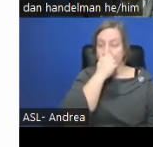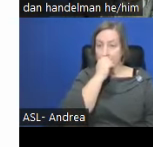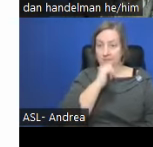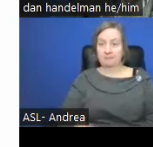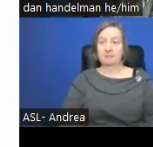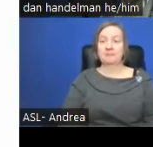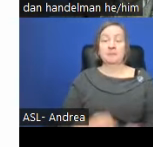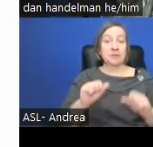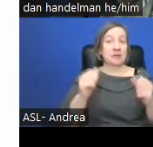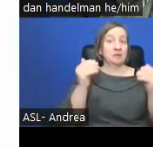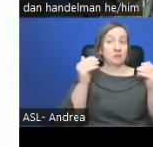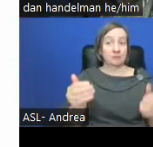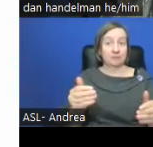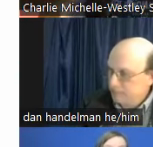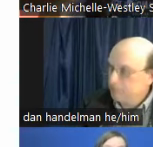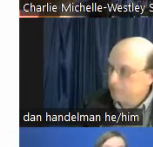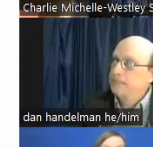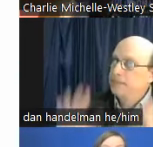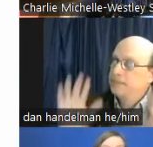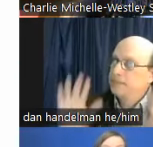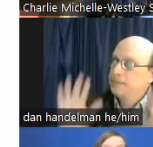Can we move on?